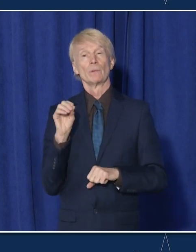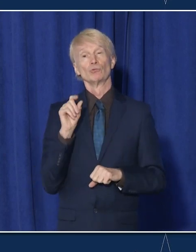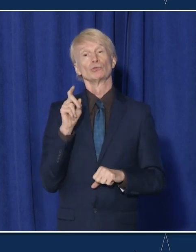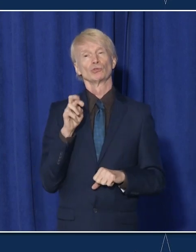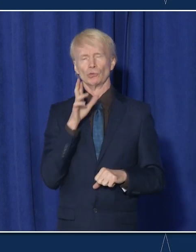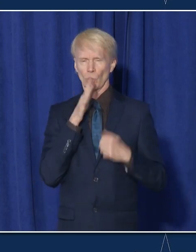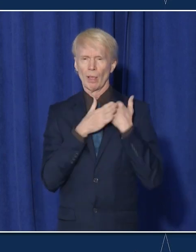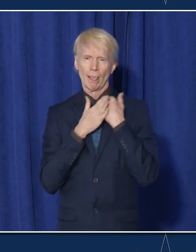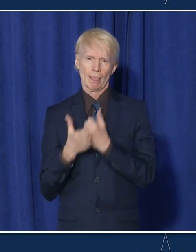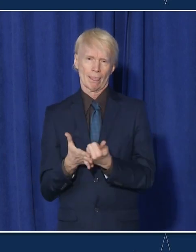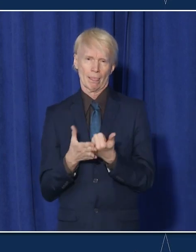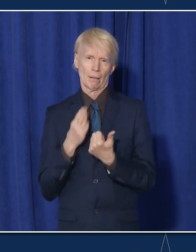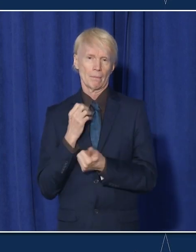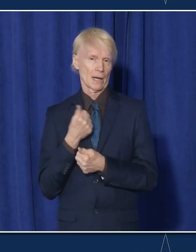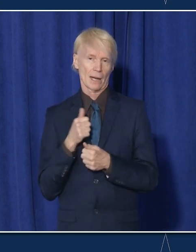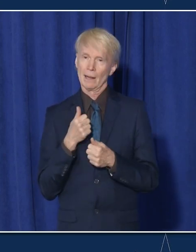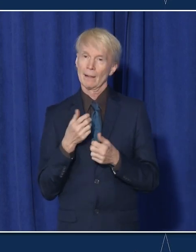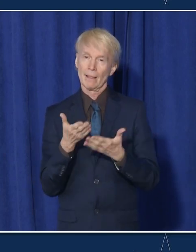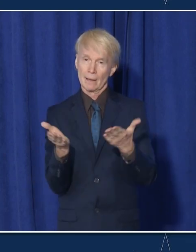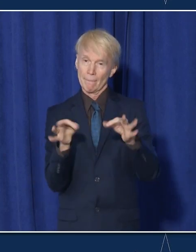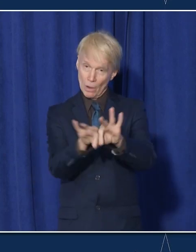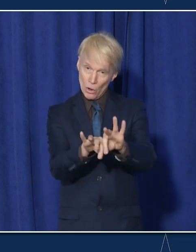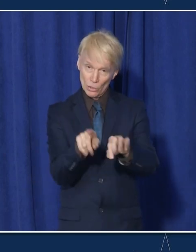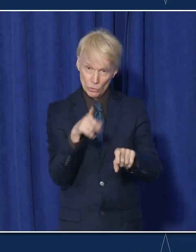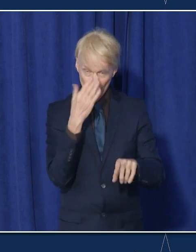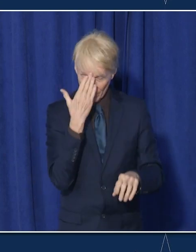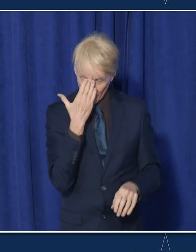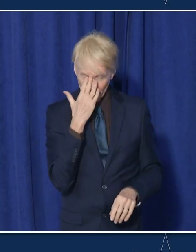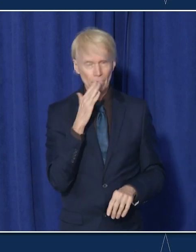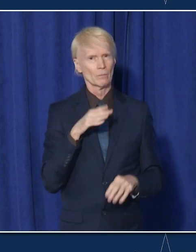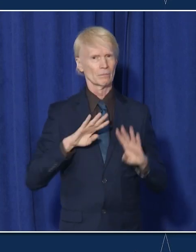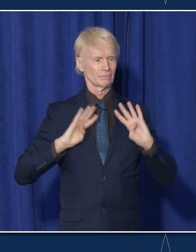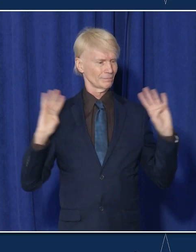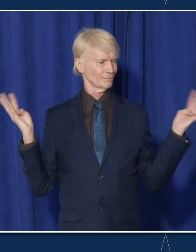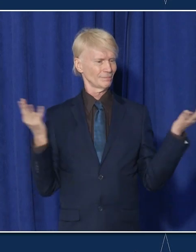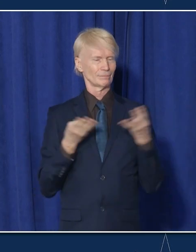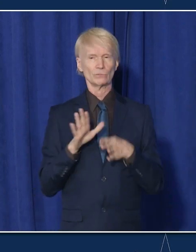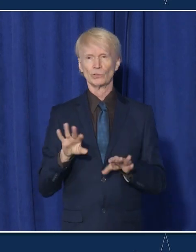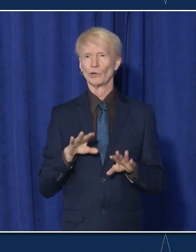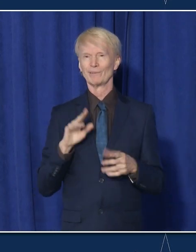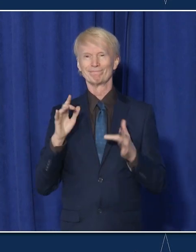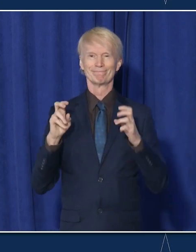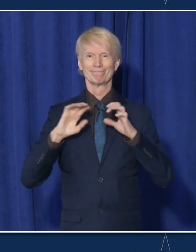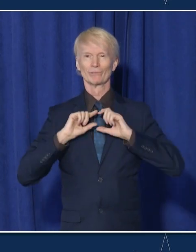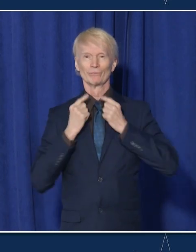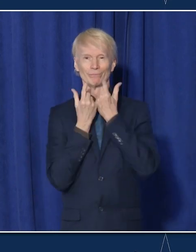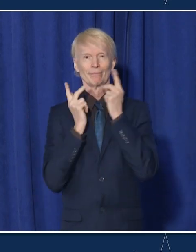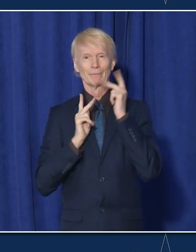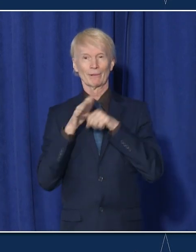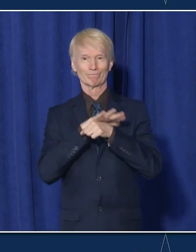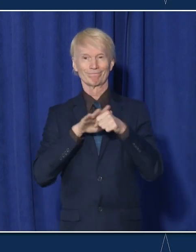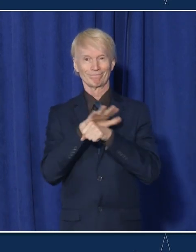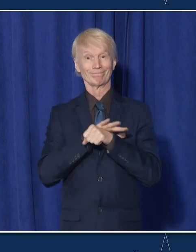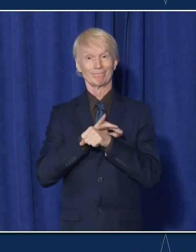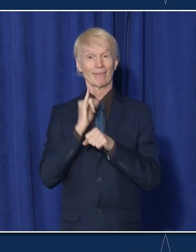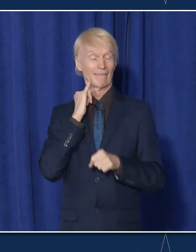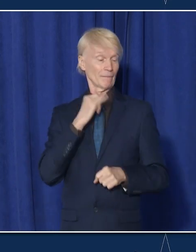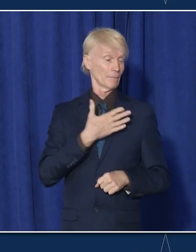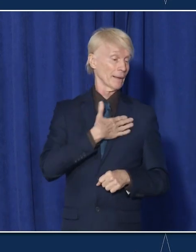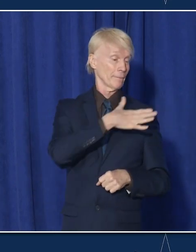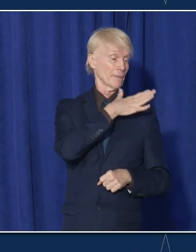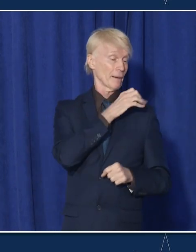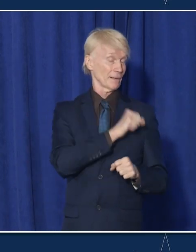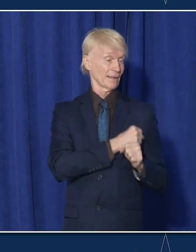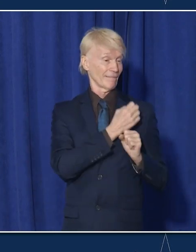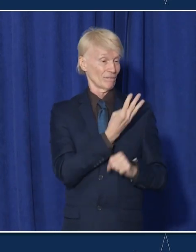thing is that everybody in your network has had those first three. If I had a choice between, my mom getting a